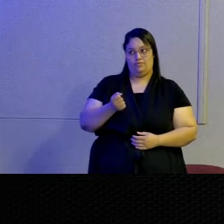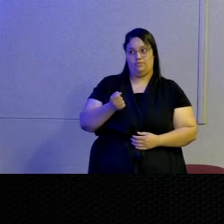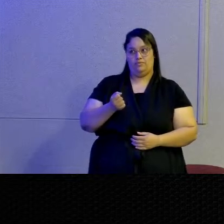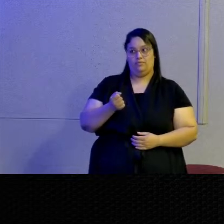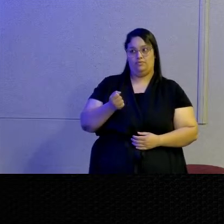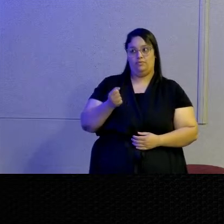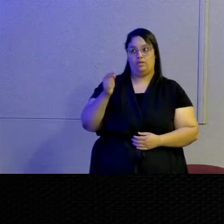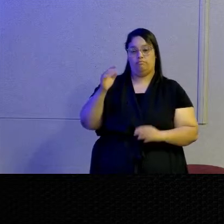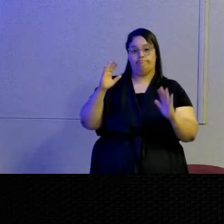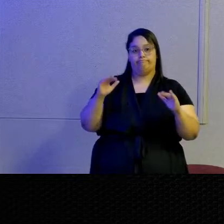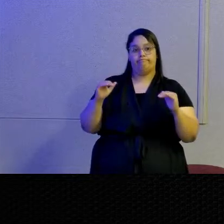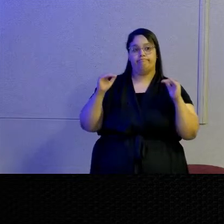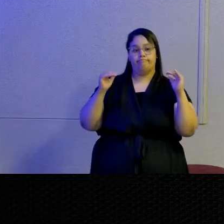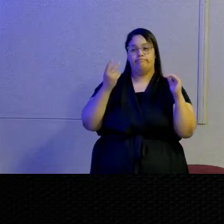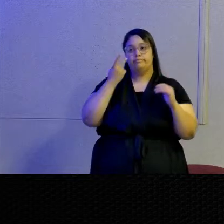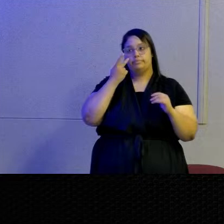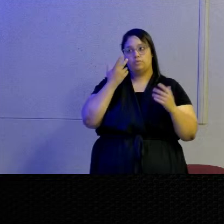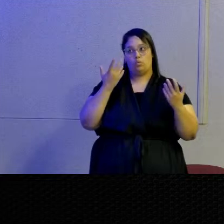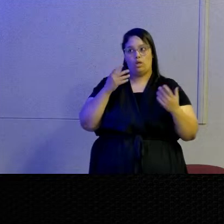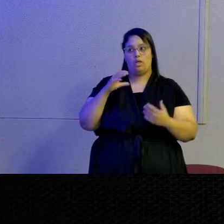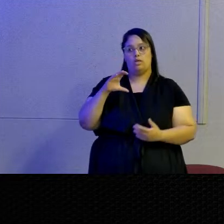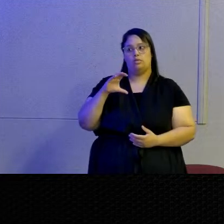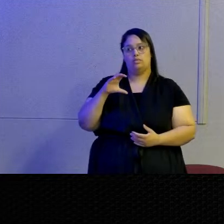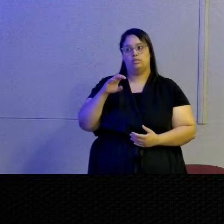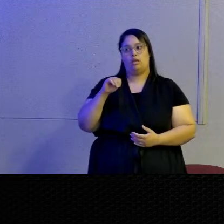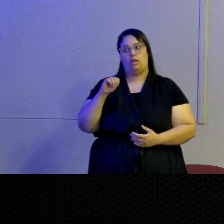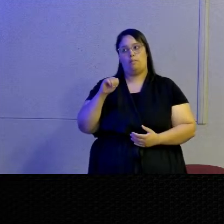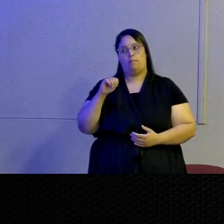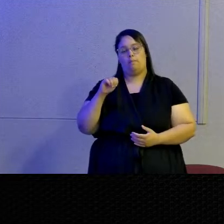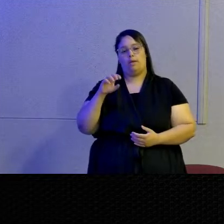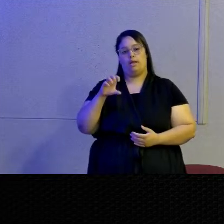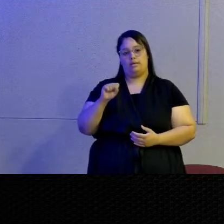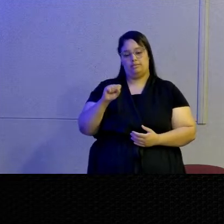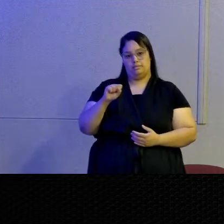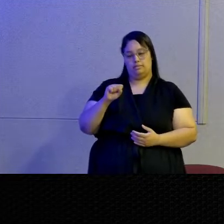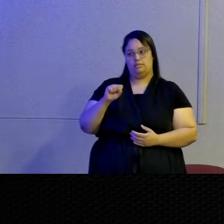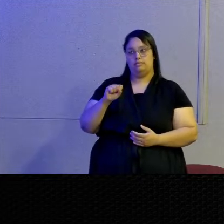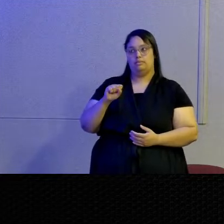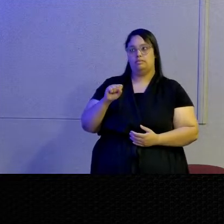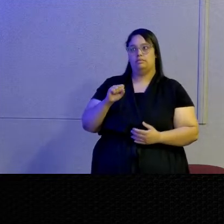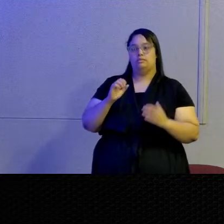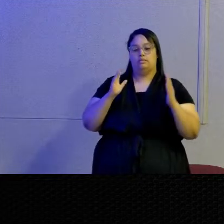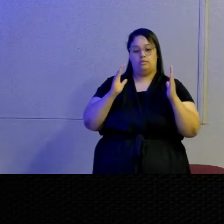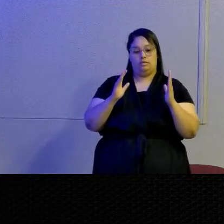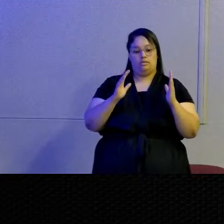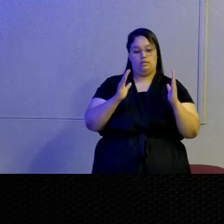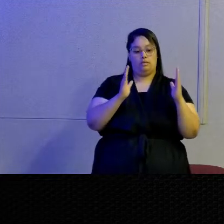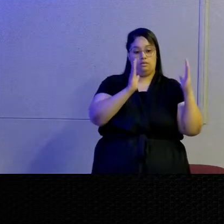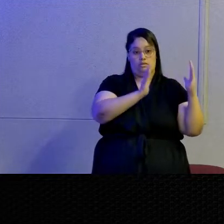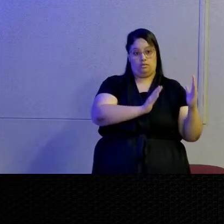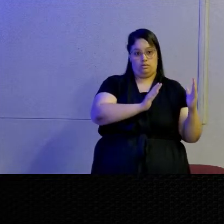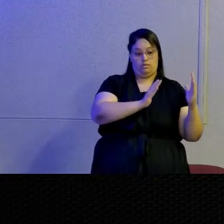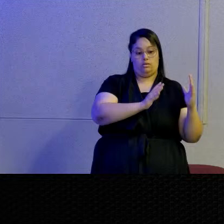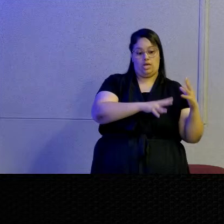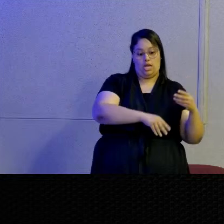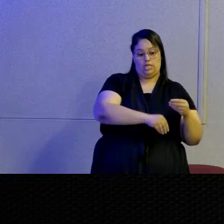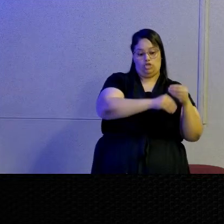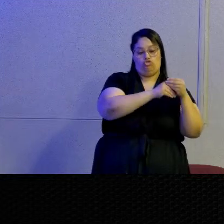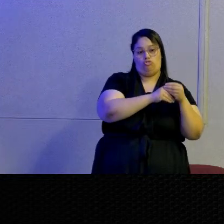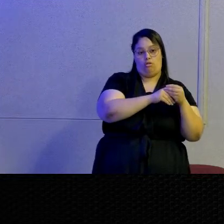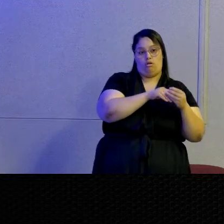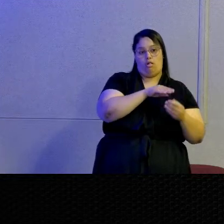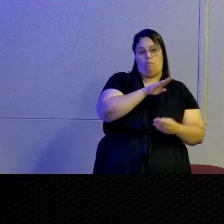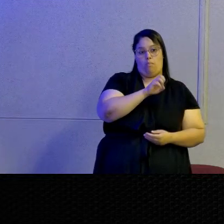seen by the CMS collaboration. It's either an additional fundamental boson,